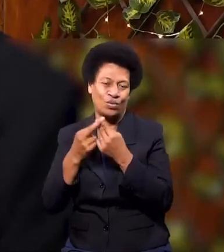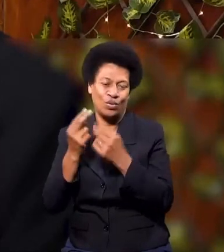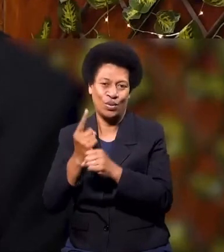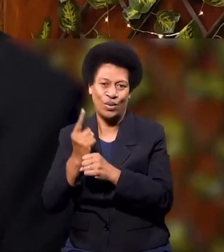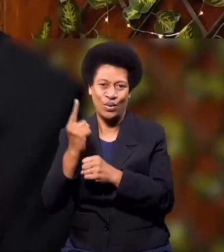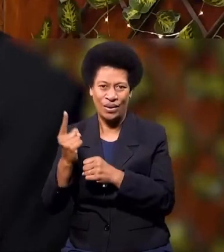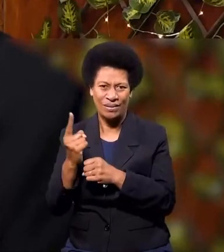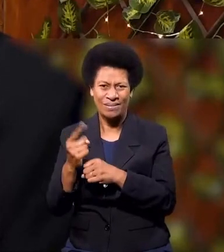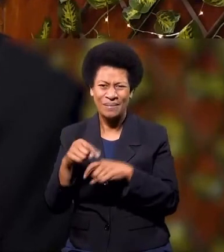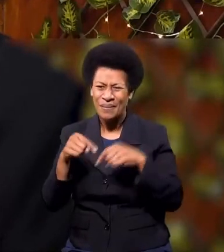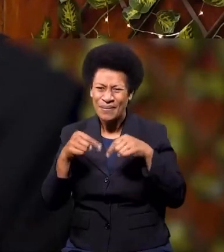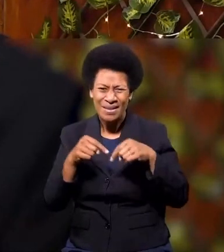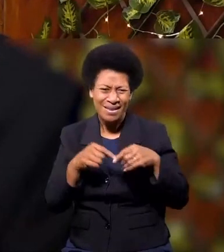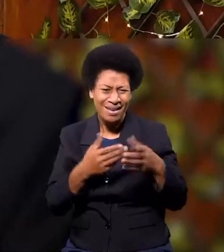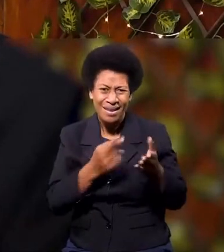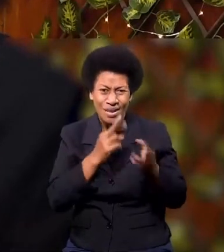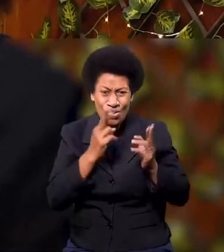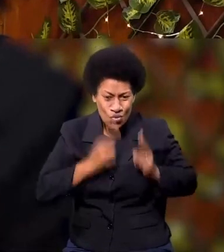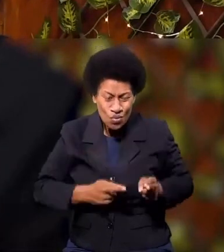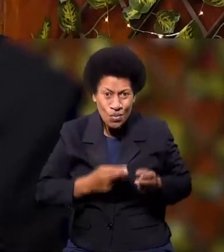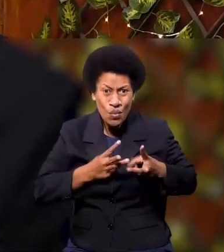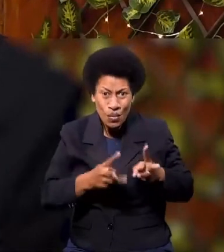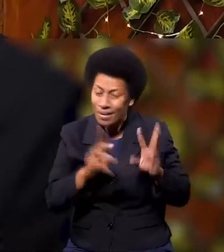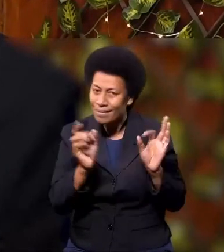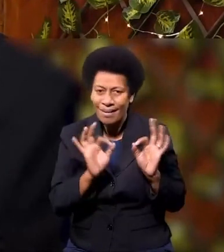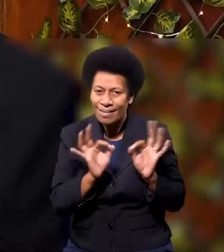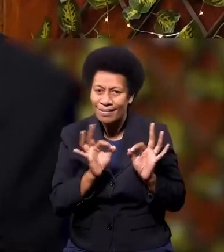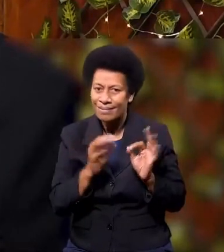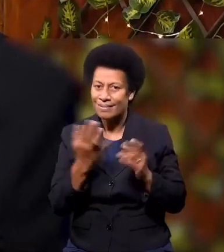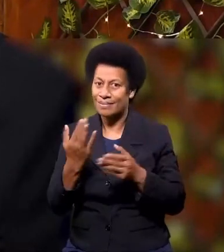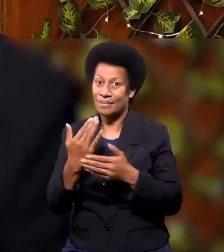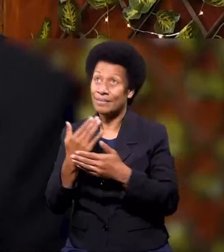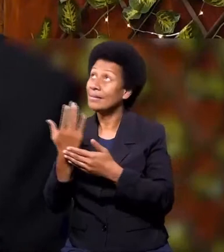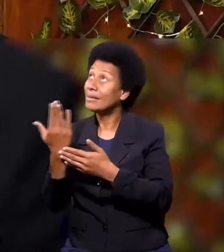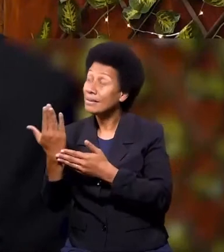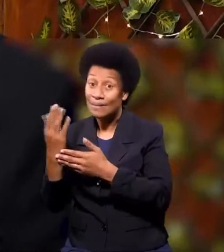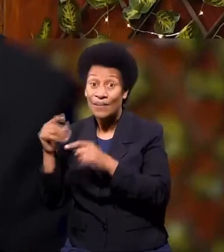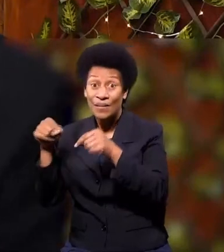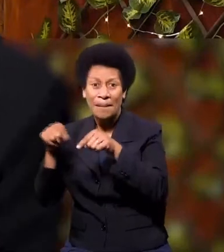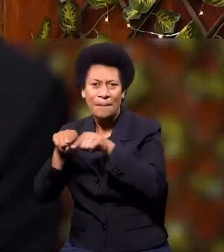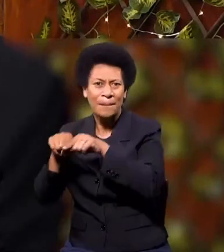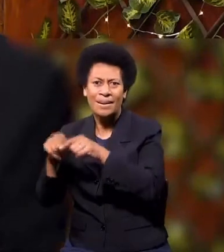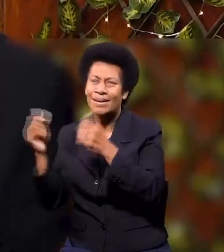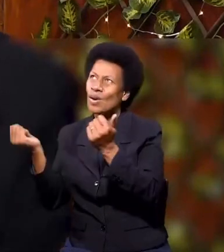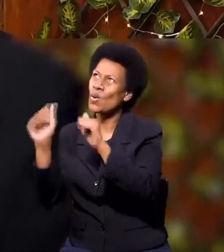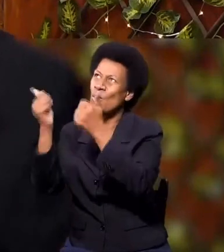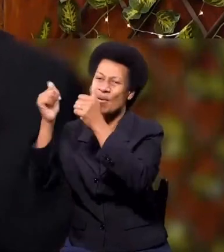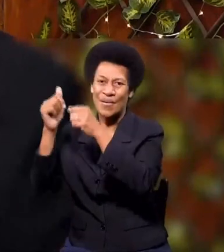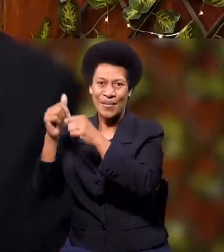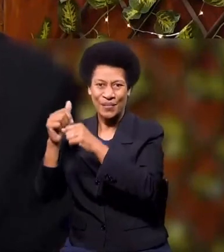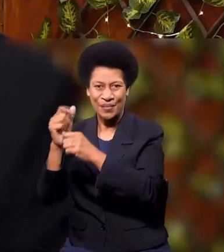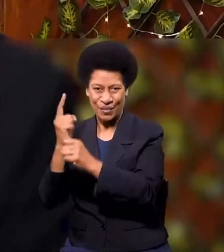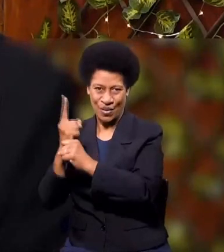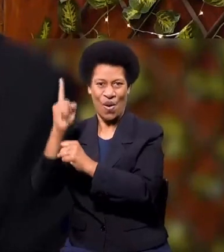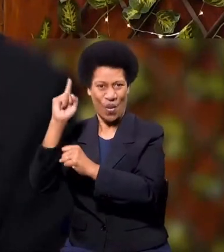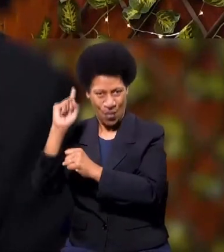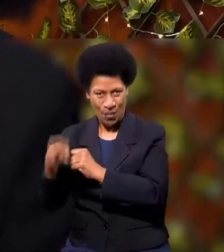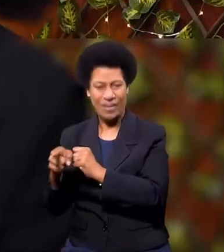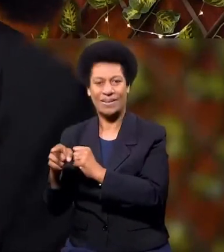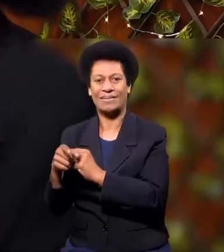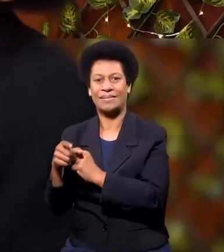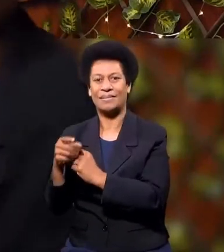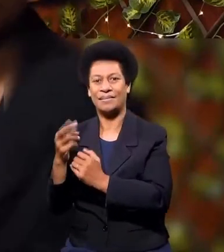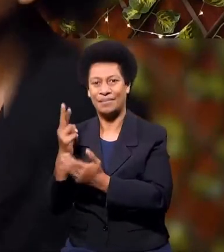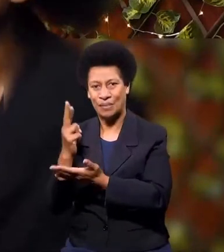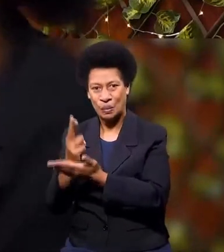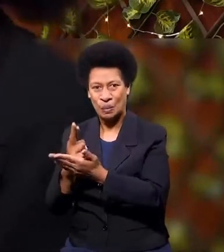God. And to fear Him, not in the human sense, but in the biblical sense, where fear is associated with glorifying God. Amen. Amen.